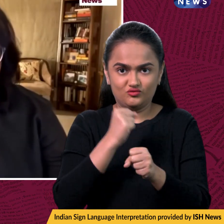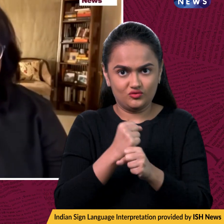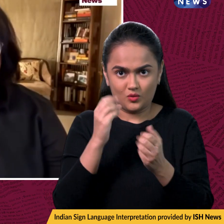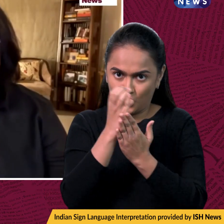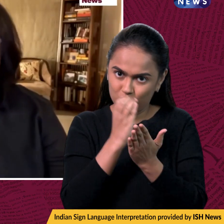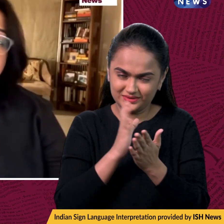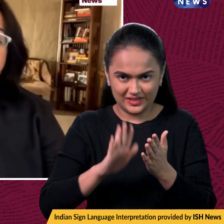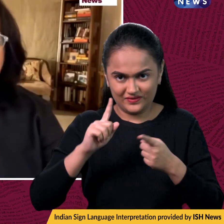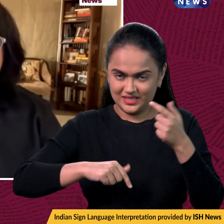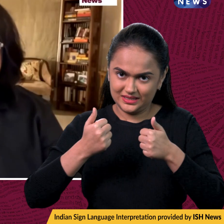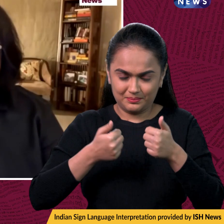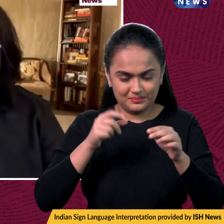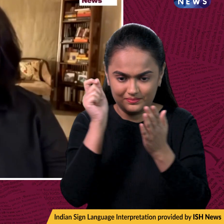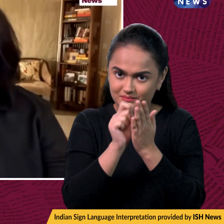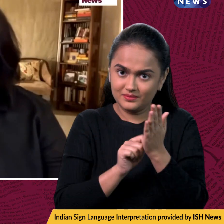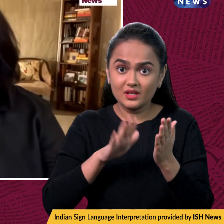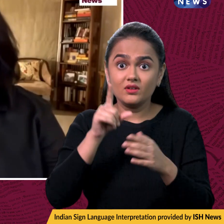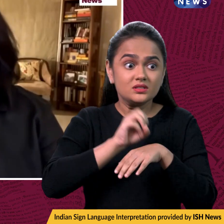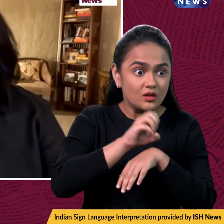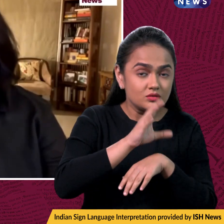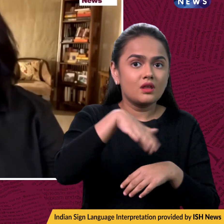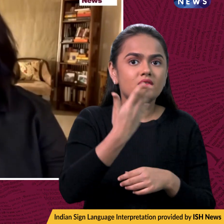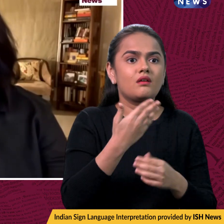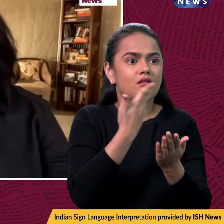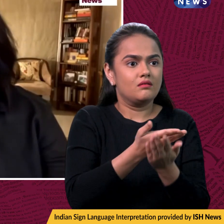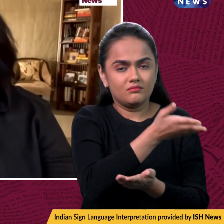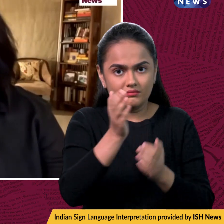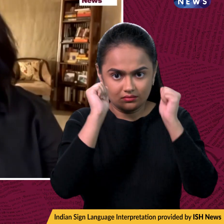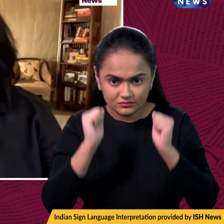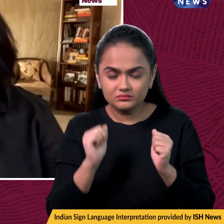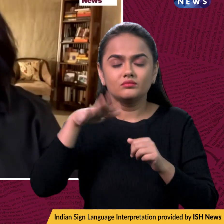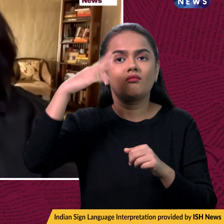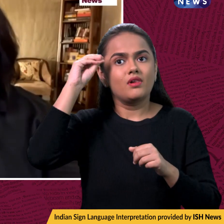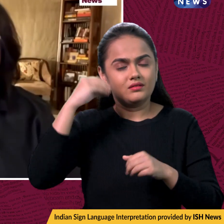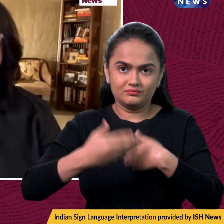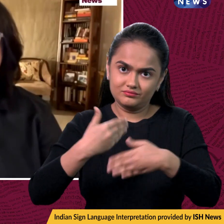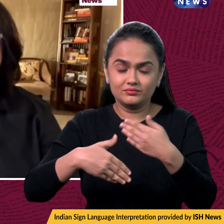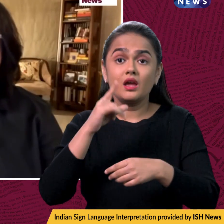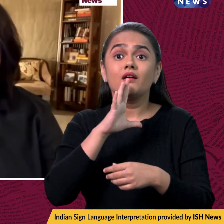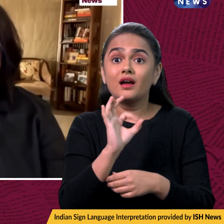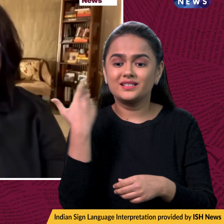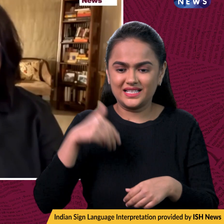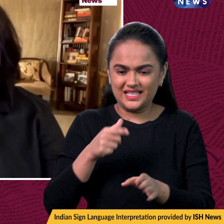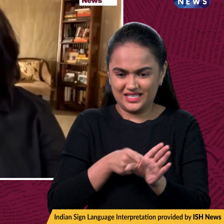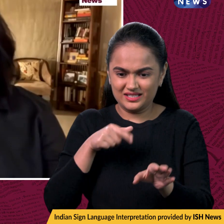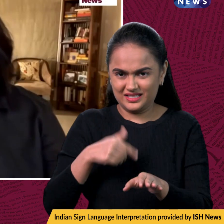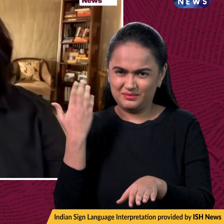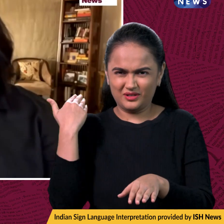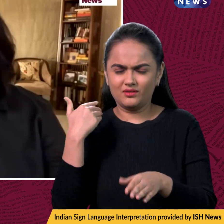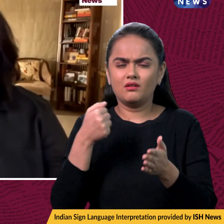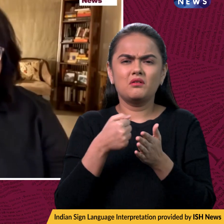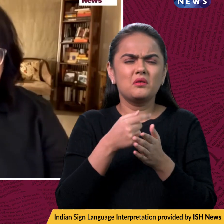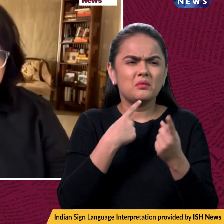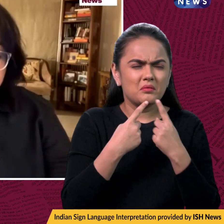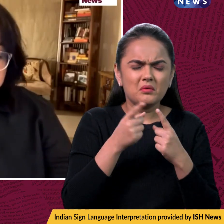courses, and they have to receive counselling and placement and admission for those common entrance examinations. It was scheduled to happen earlier this year. It